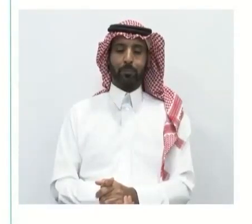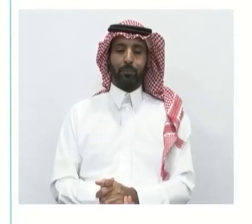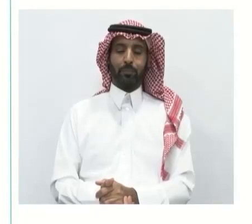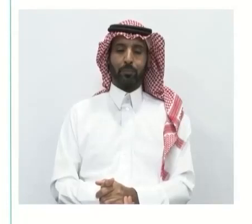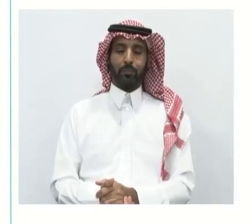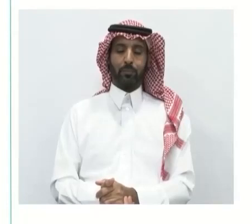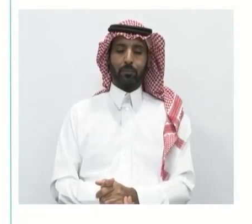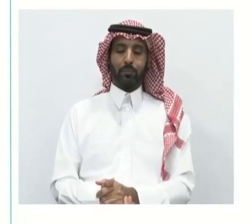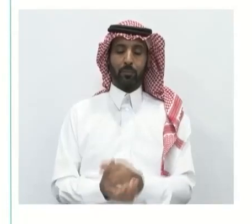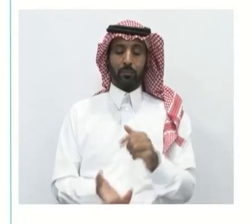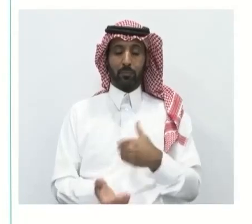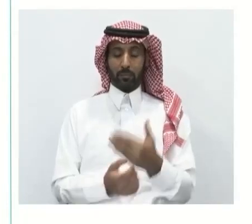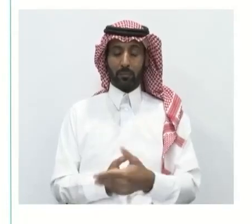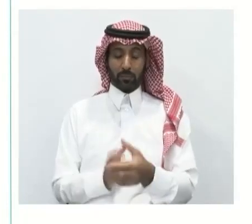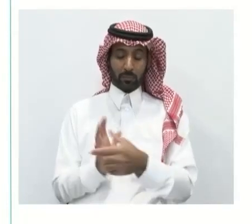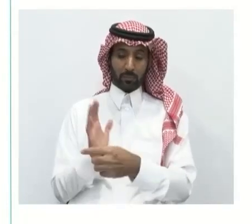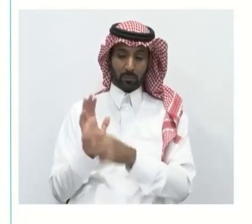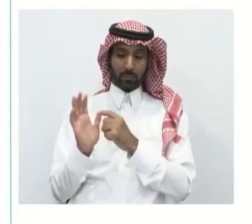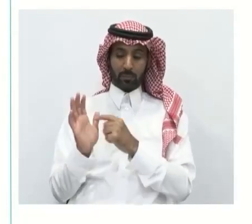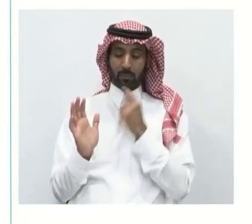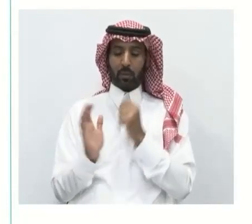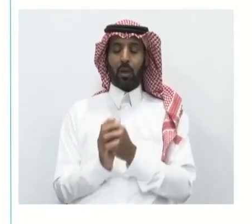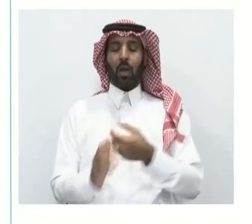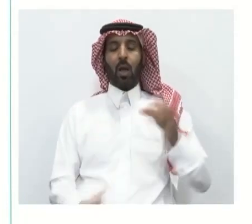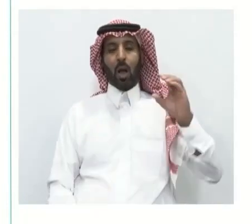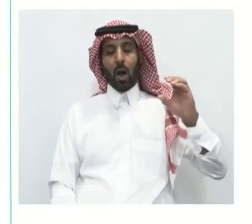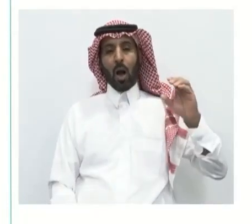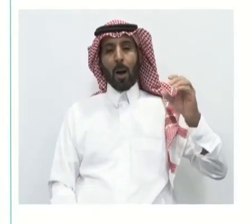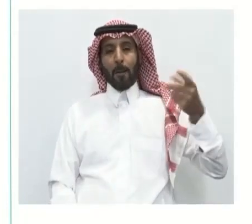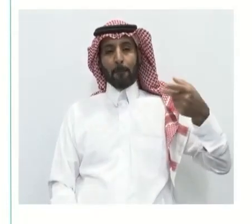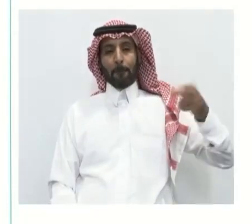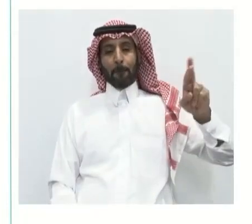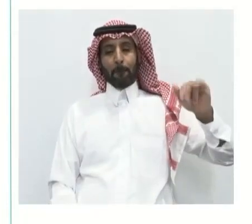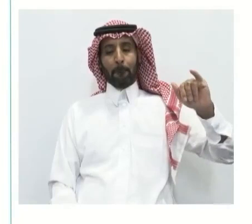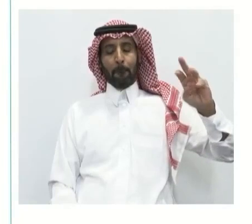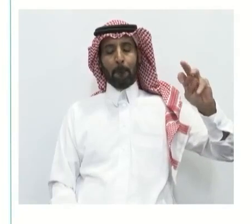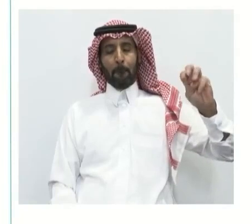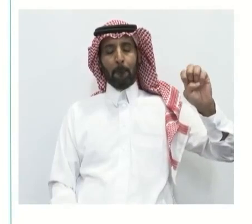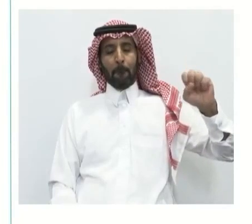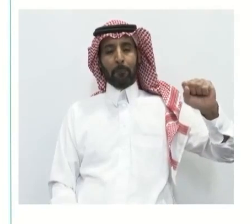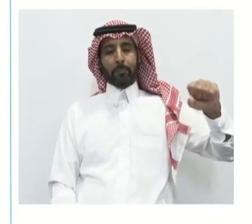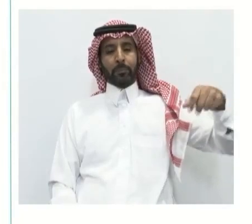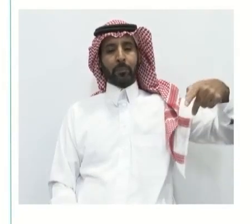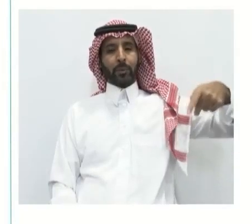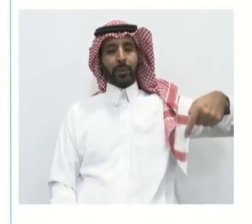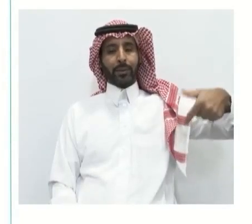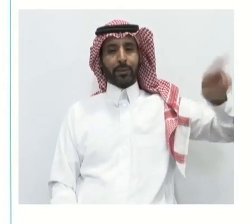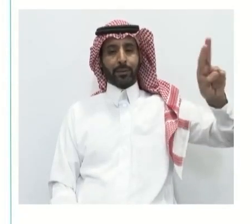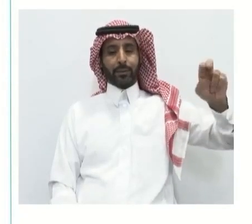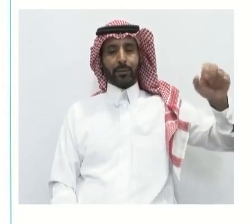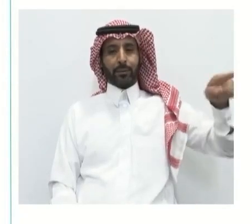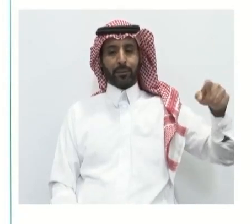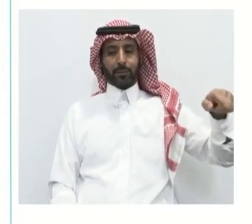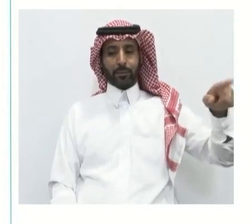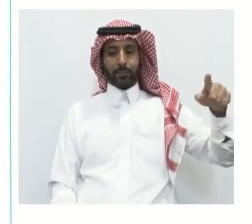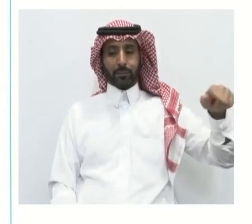is today's article, crime puzzles. Crime puzzles. We will listen now to the first case,